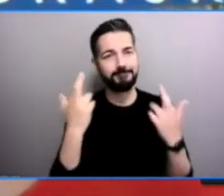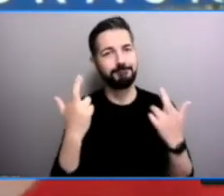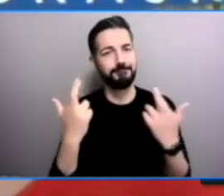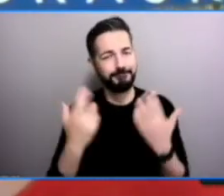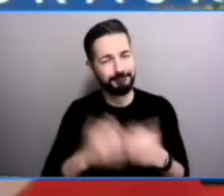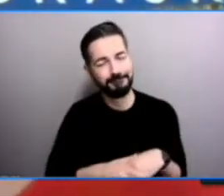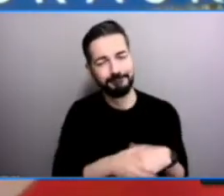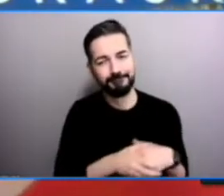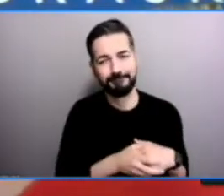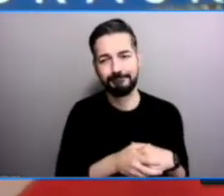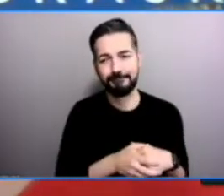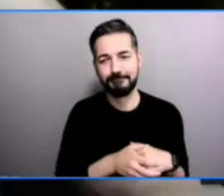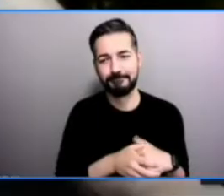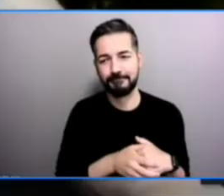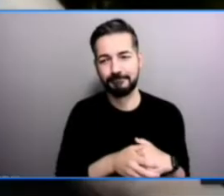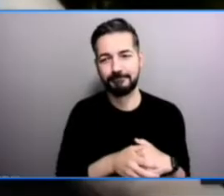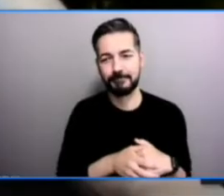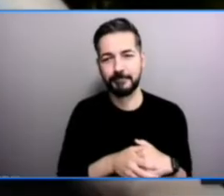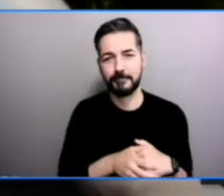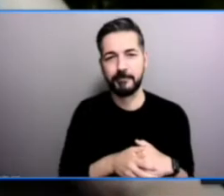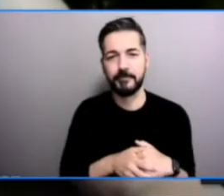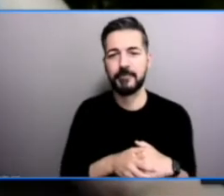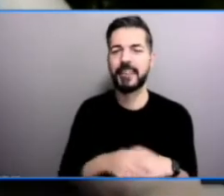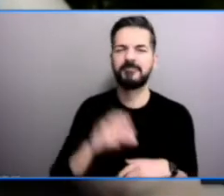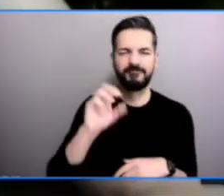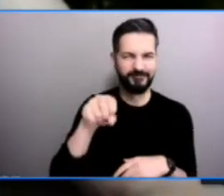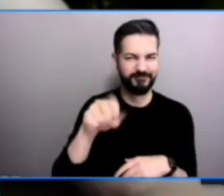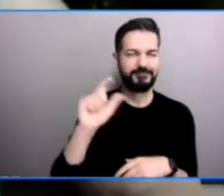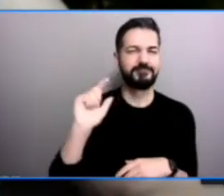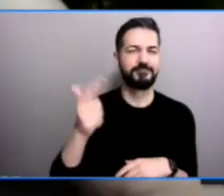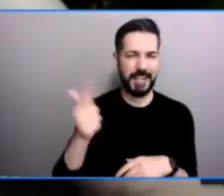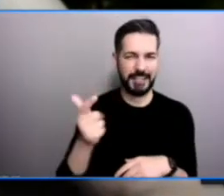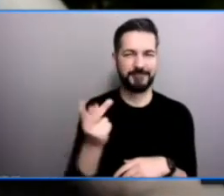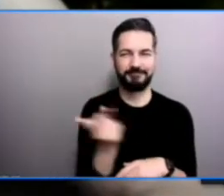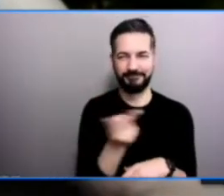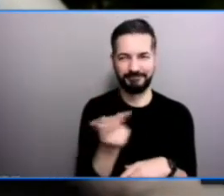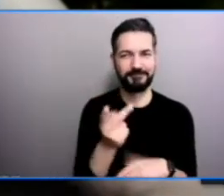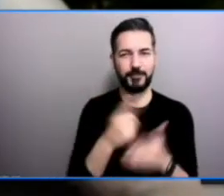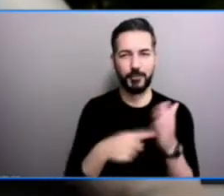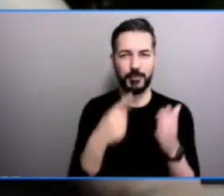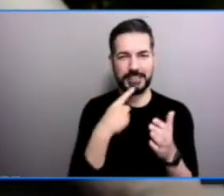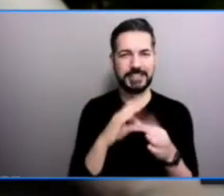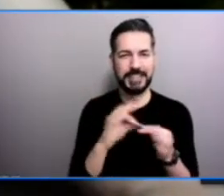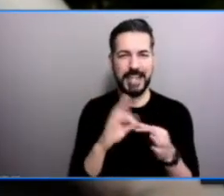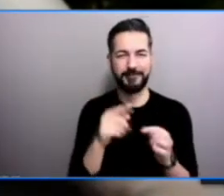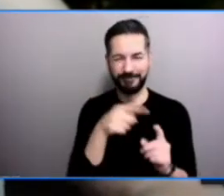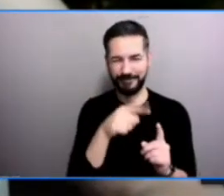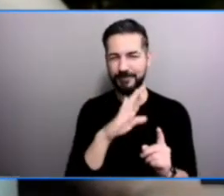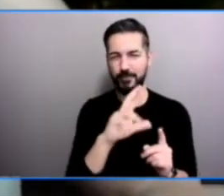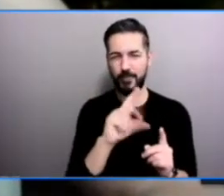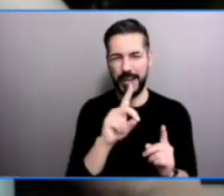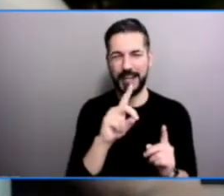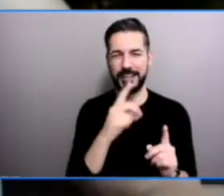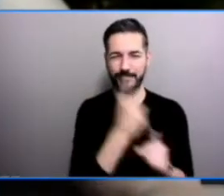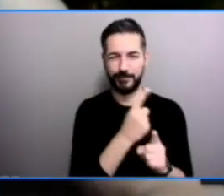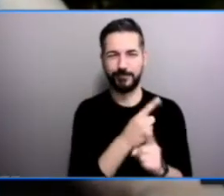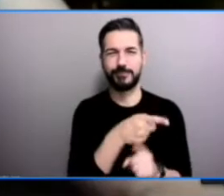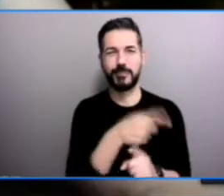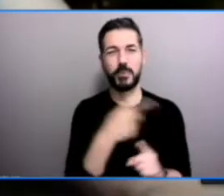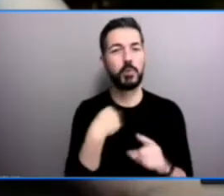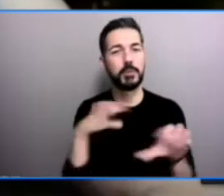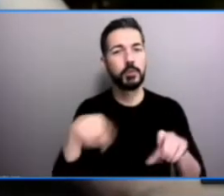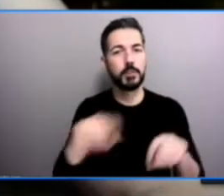and Melina worked on actually went through the legislature, but we actually gathered signatures to get the payday lending ballot